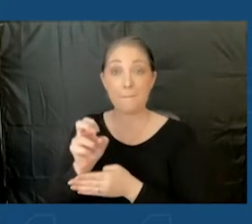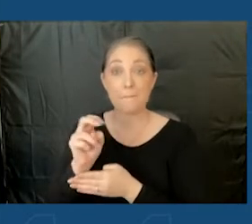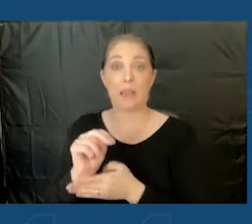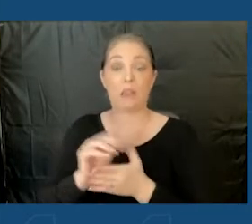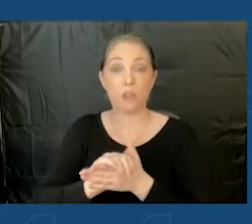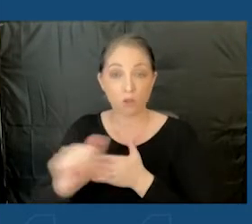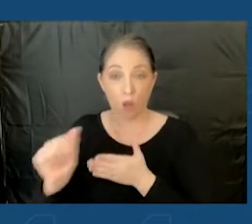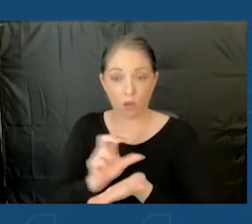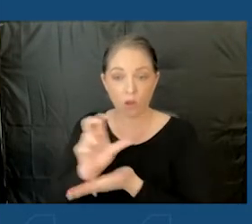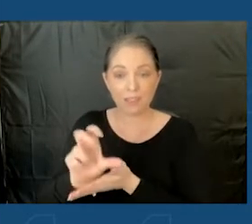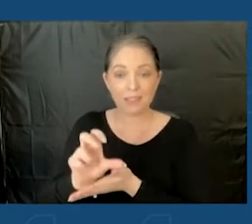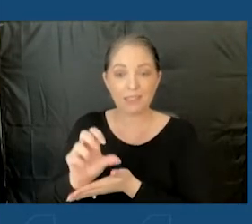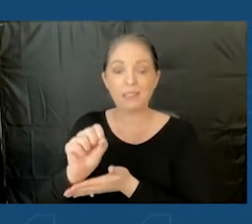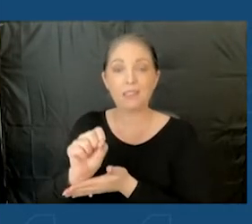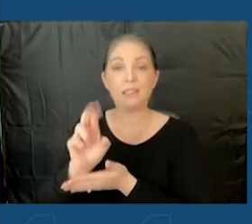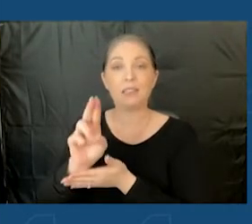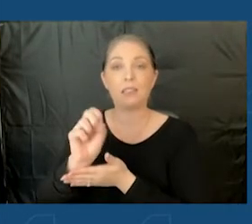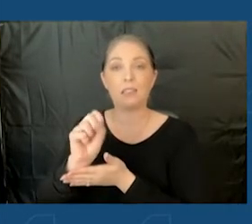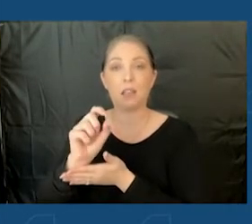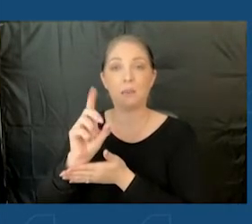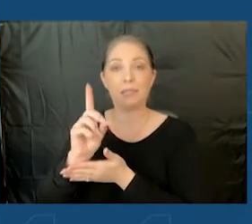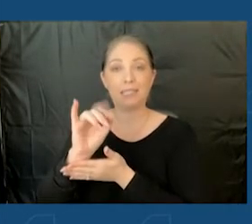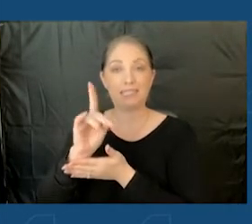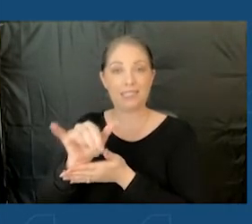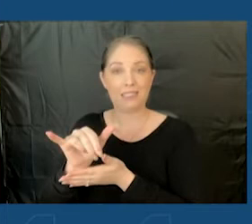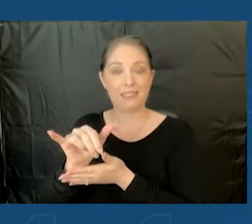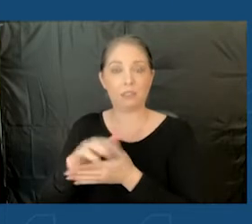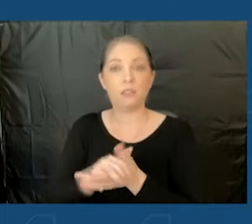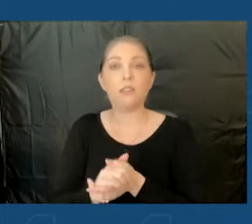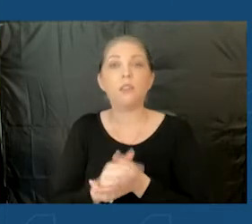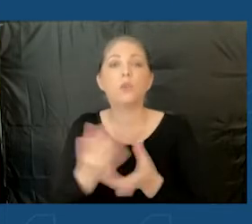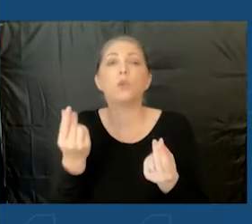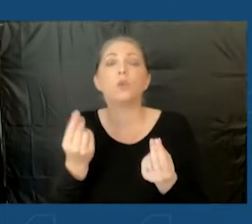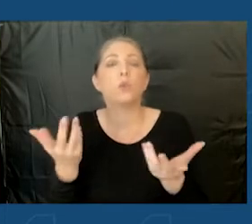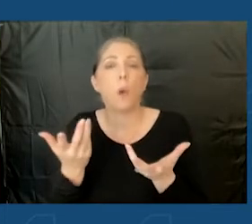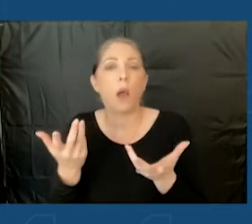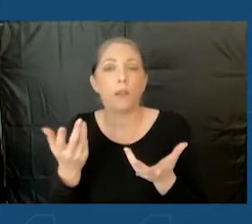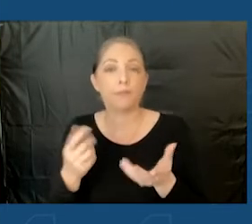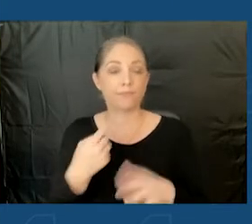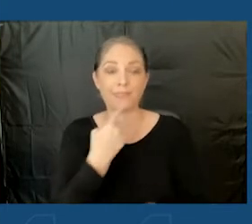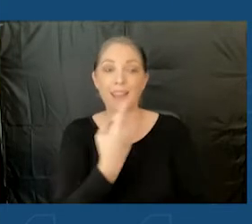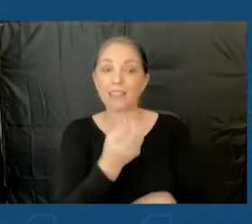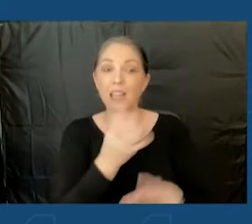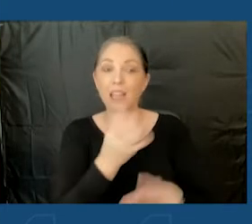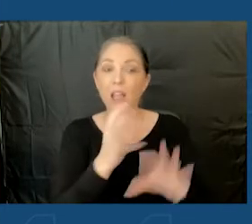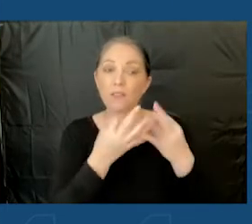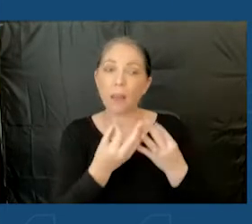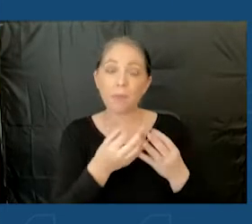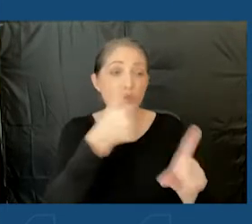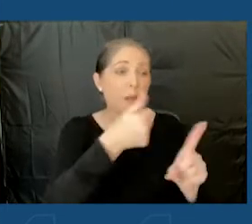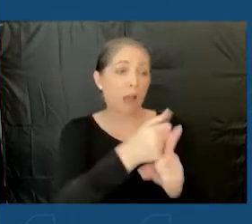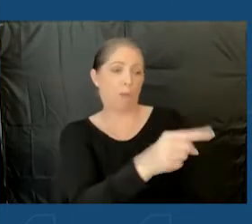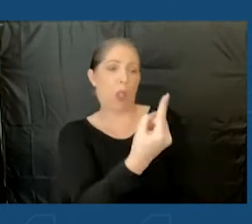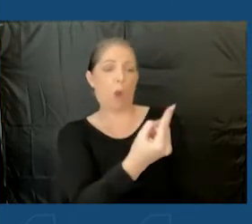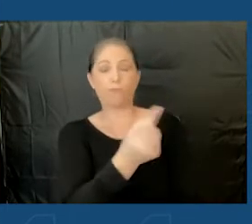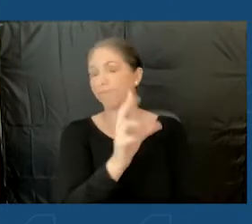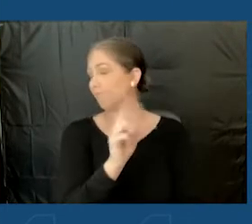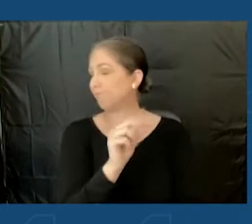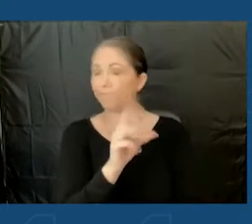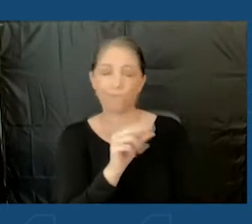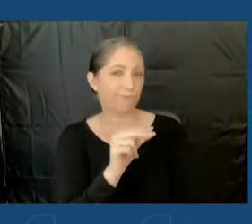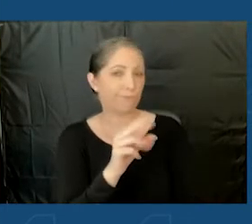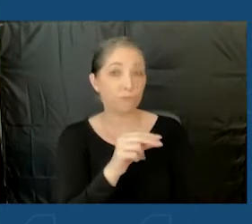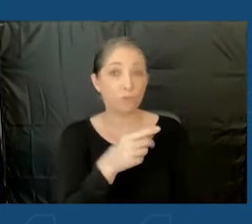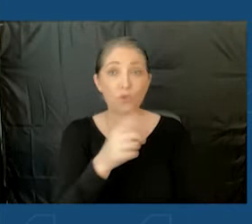subsidy do? Well, it says to the family, you're not on your own. This does not all have to come out of your pocket because it just doesn't add up. You're earning minimum